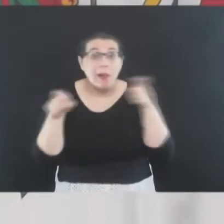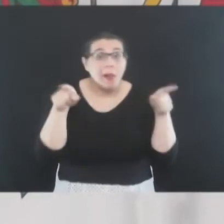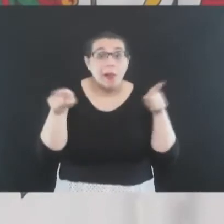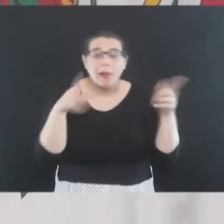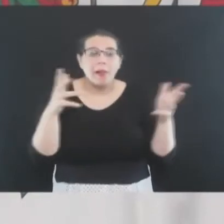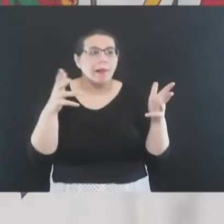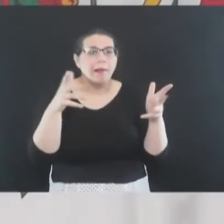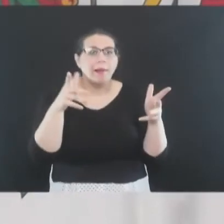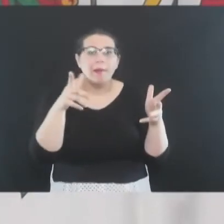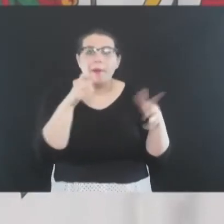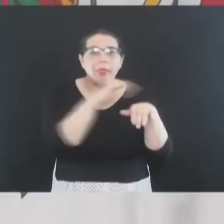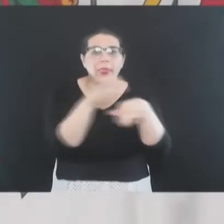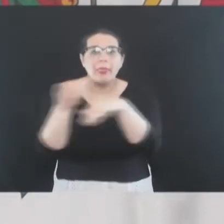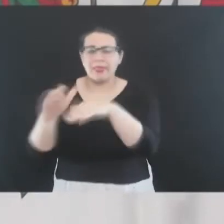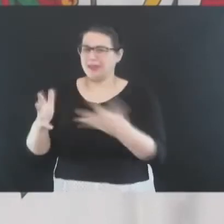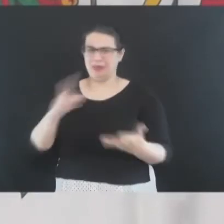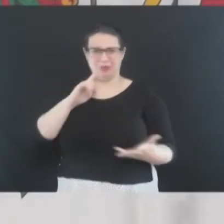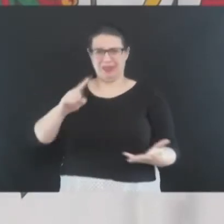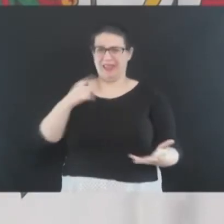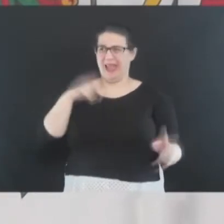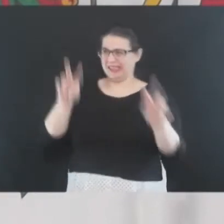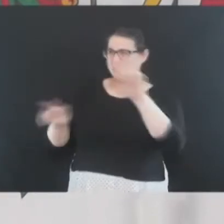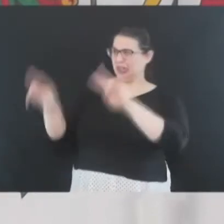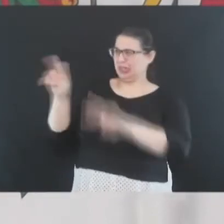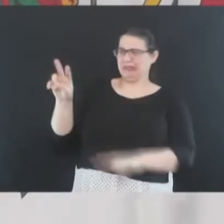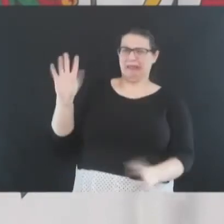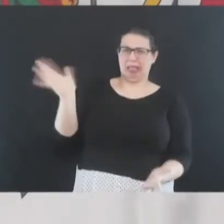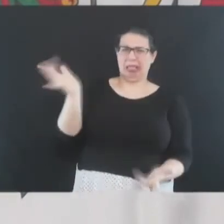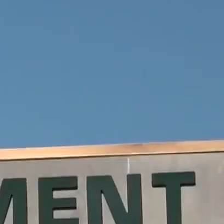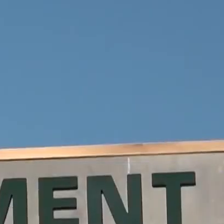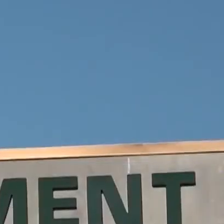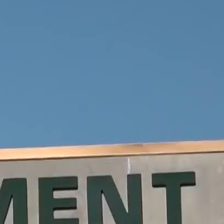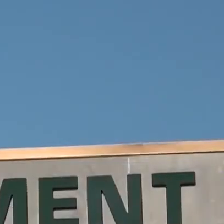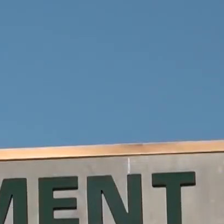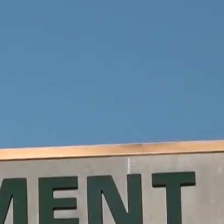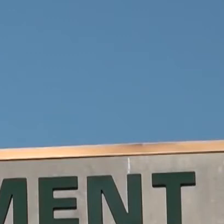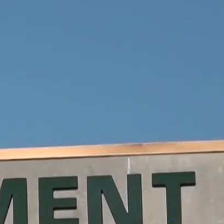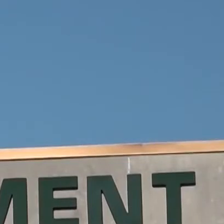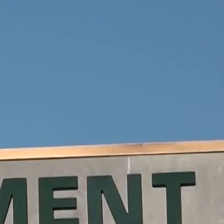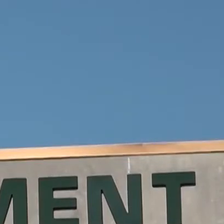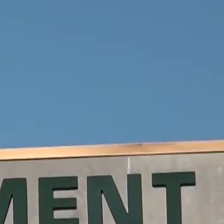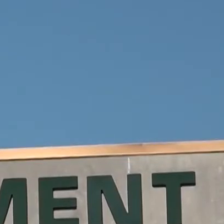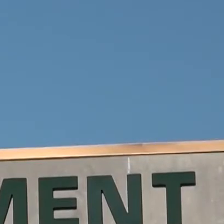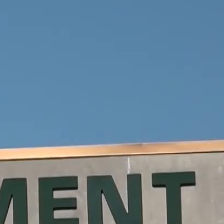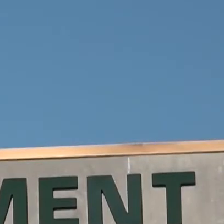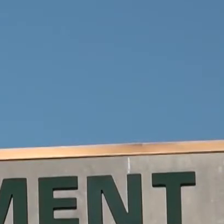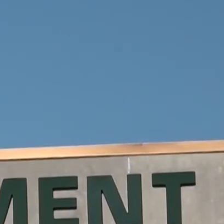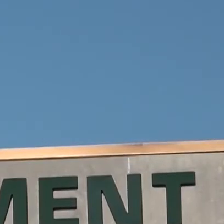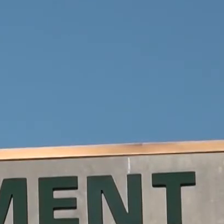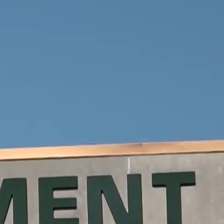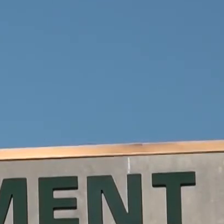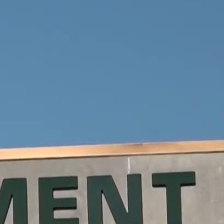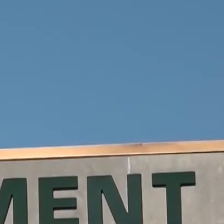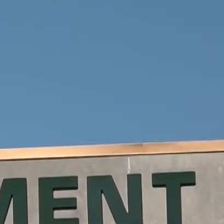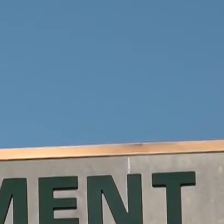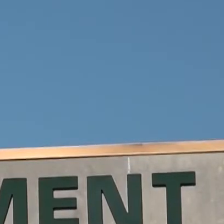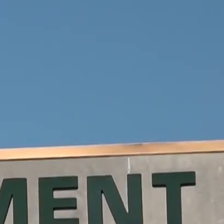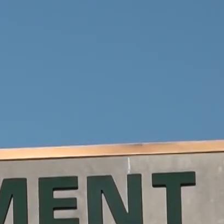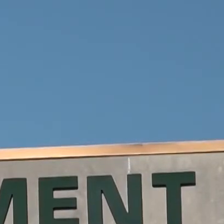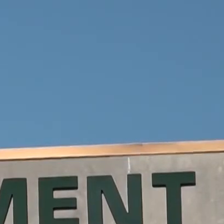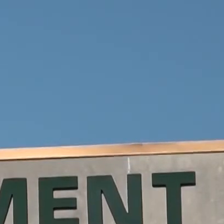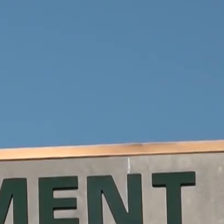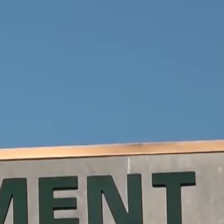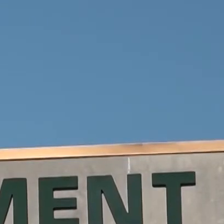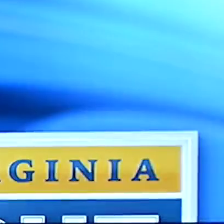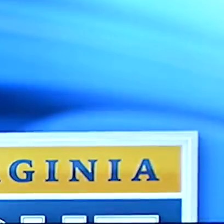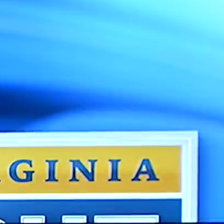I hate to say it, it makes me sick. That's all there is to it. The White House denies any political motive, saying supplies are just